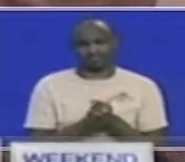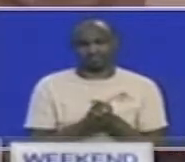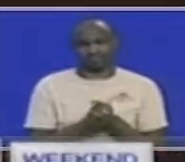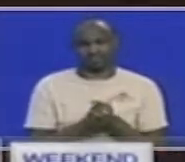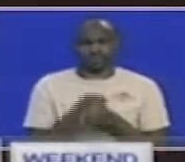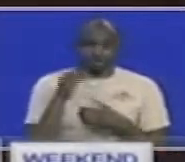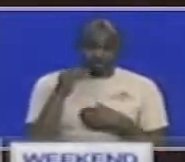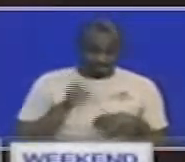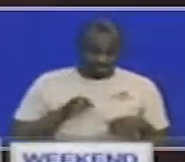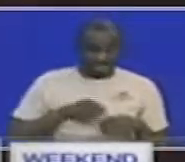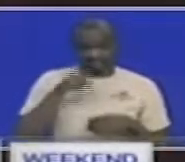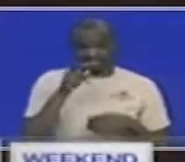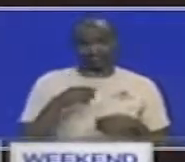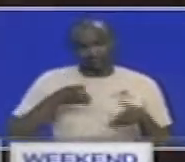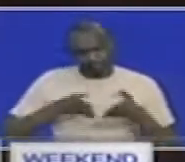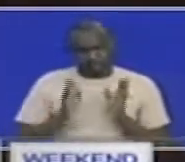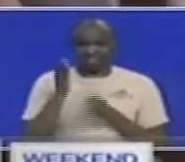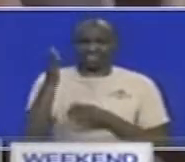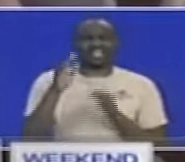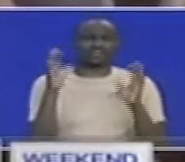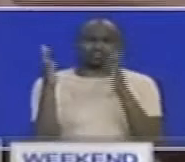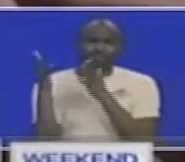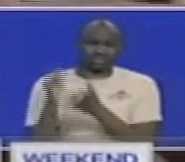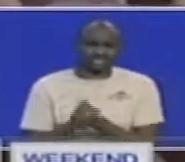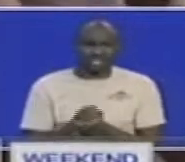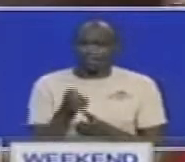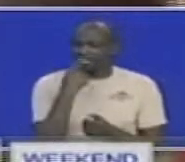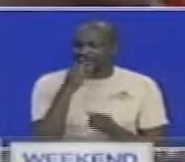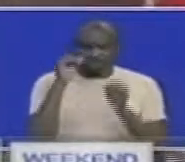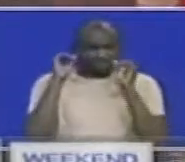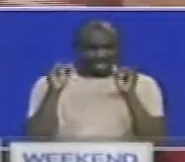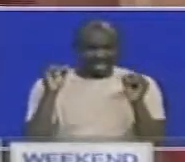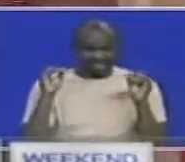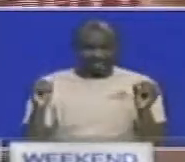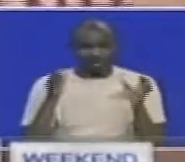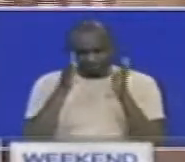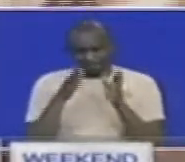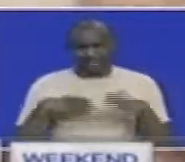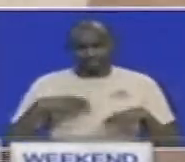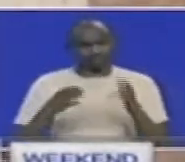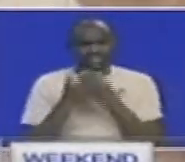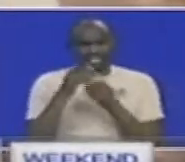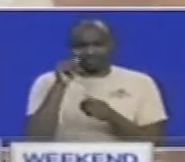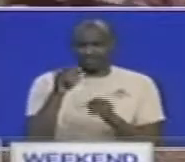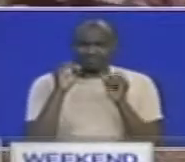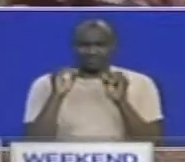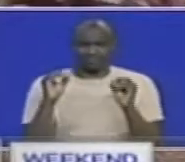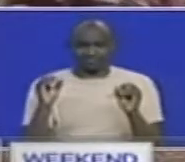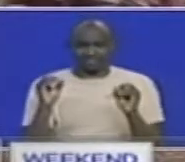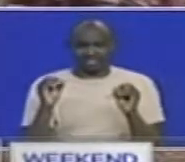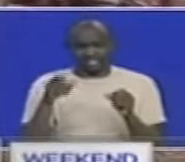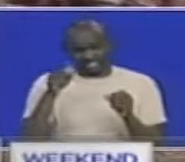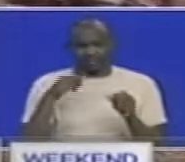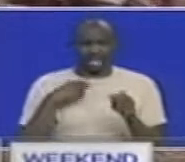Four women have been forced to give birth in the bush. No medical amenities or personnel to attend to them or their newborns. The